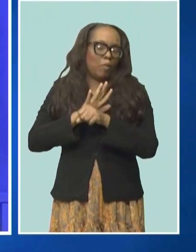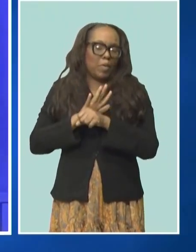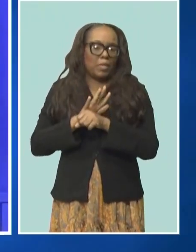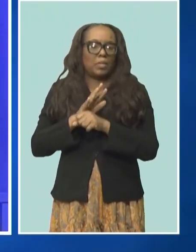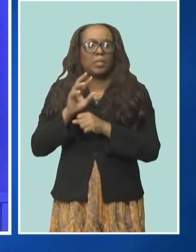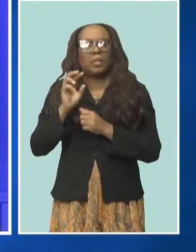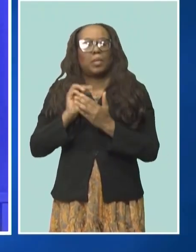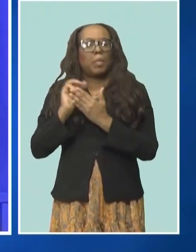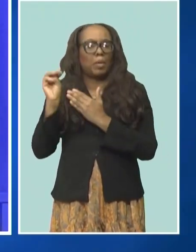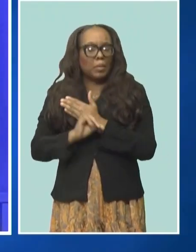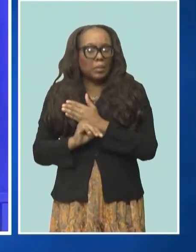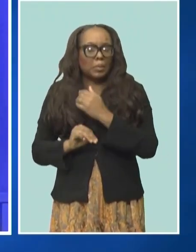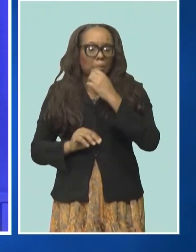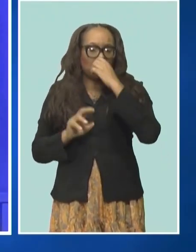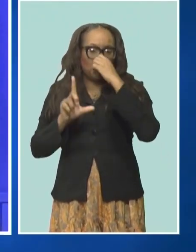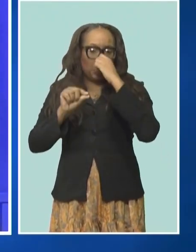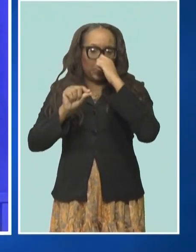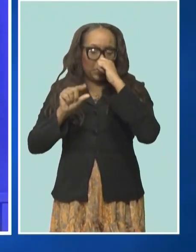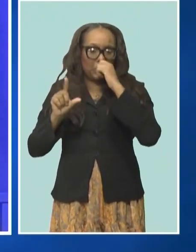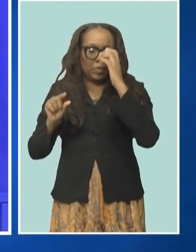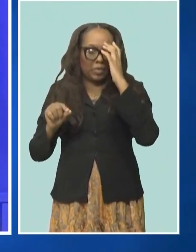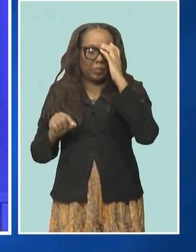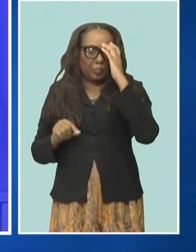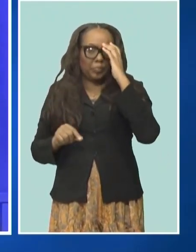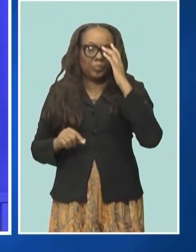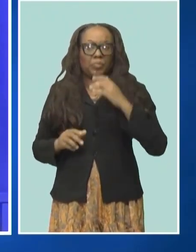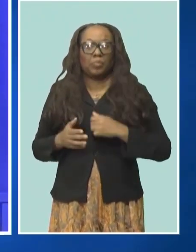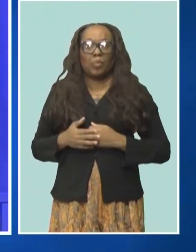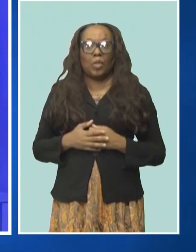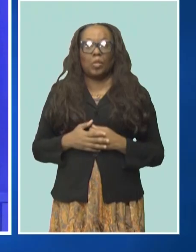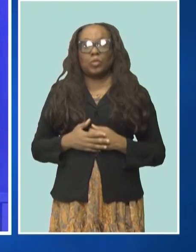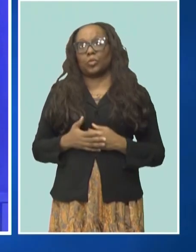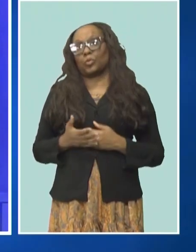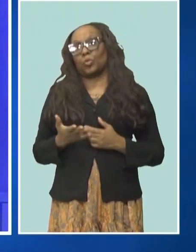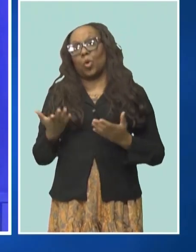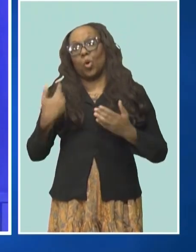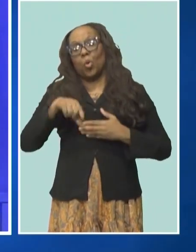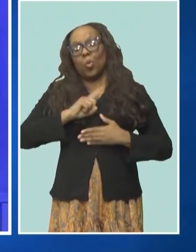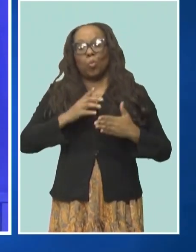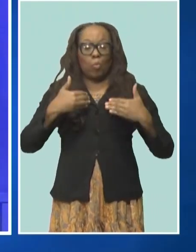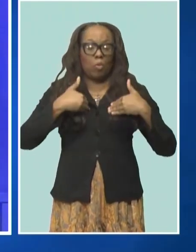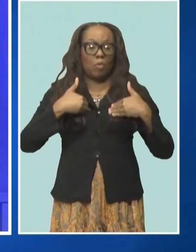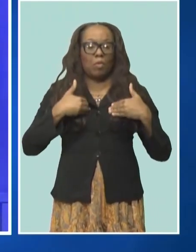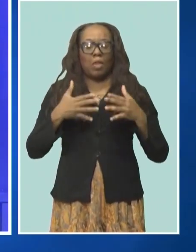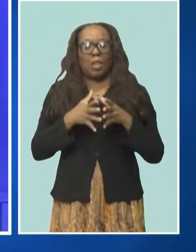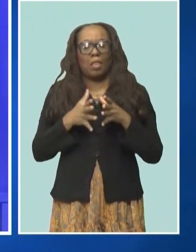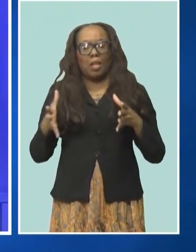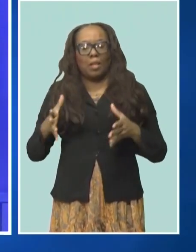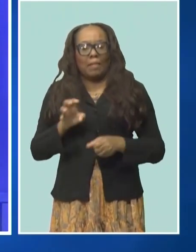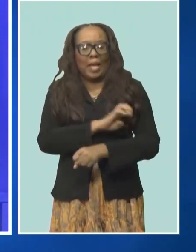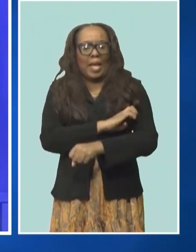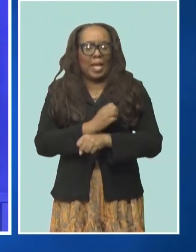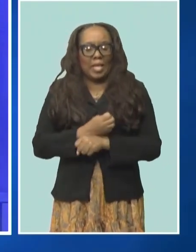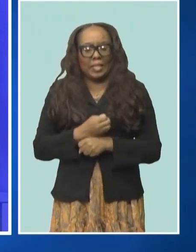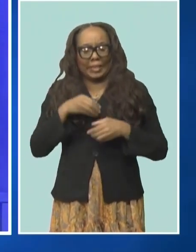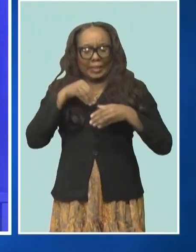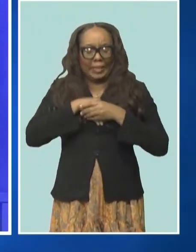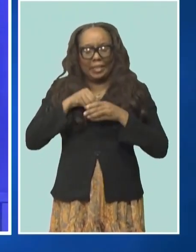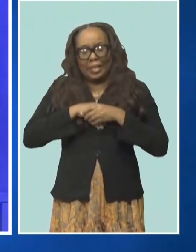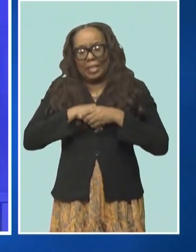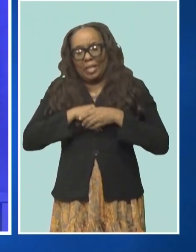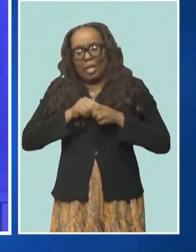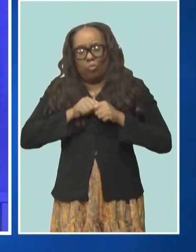So perhaps we've had the benefit of storing up all of our energy, all of our passion, all of